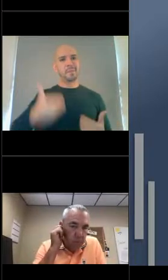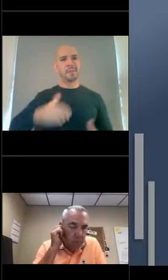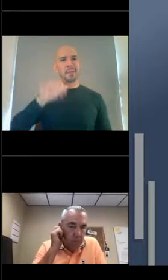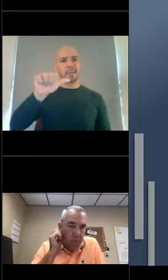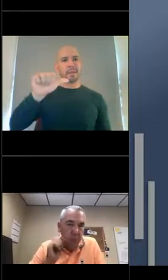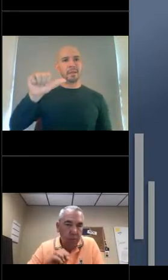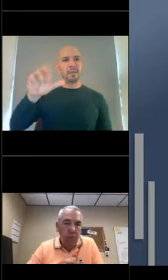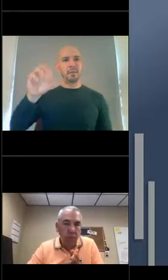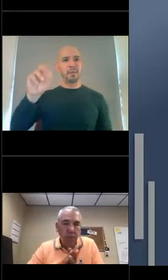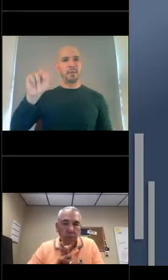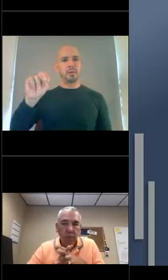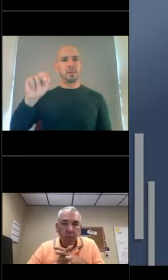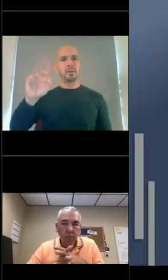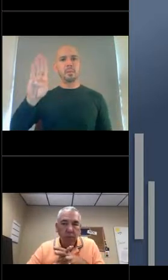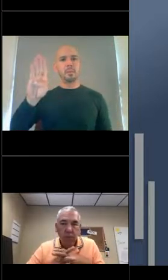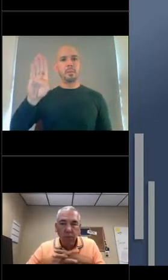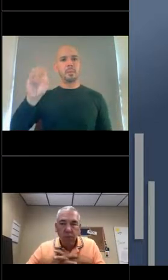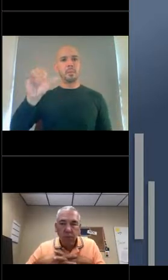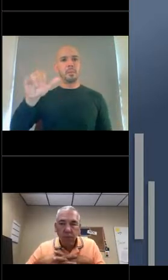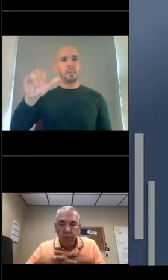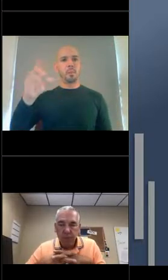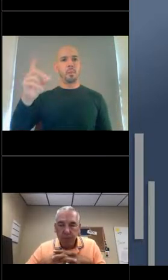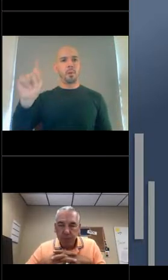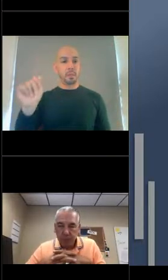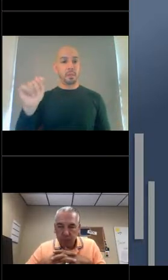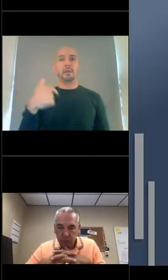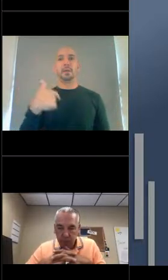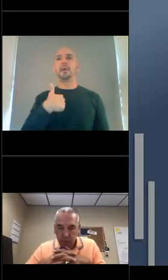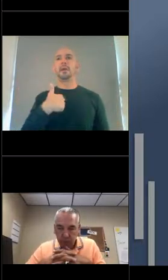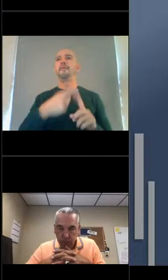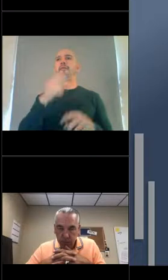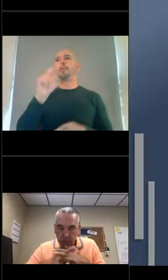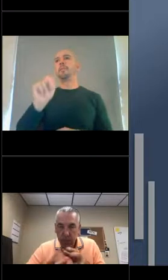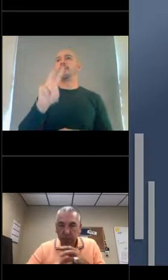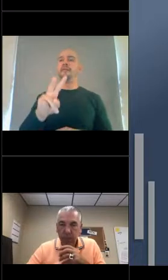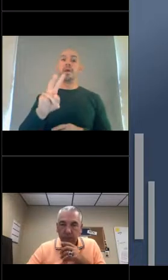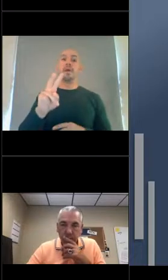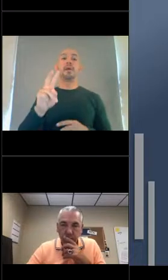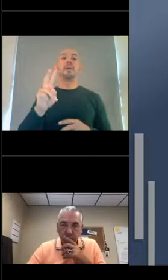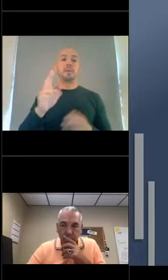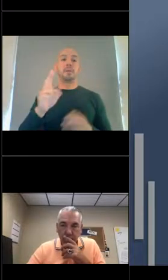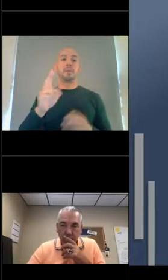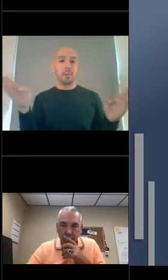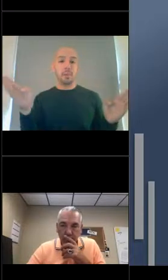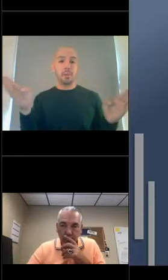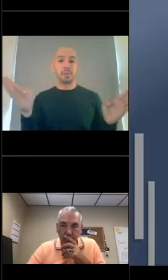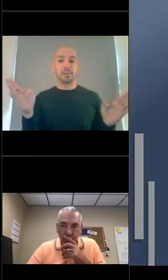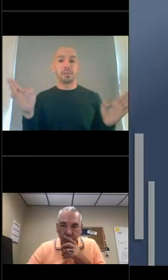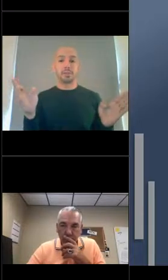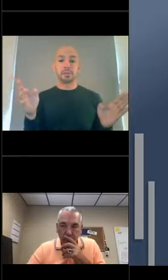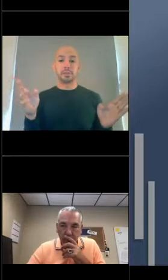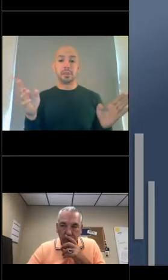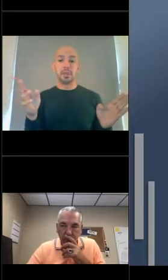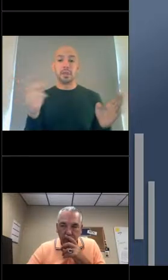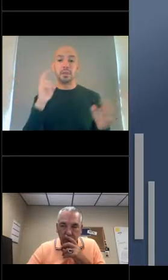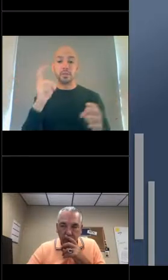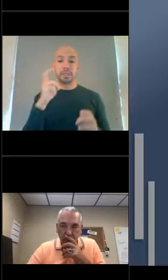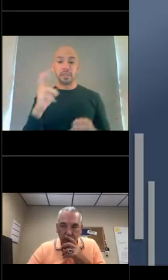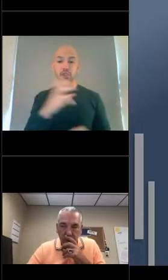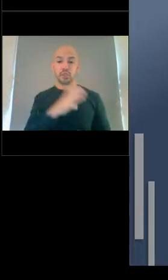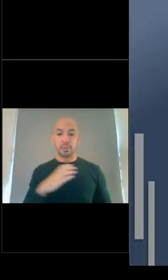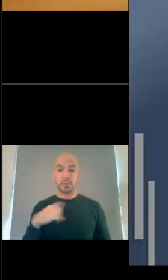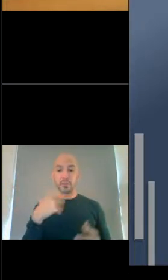deputy executive director for the nevada county transportation commission and i want to commend you on your staff as others have on the development of these